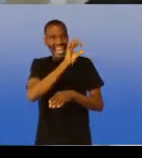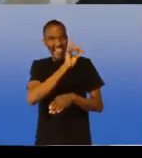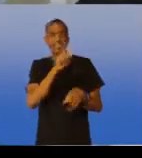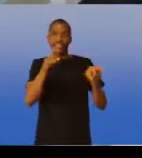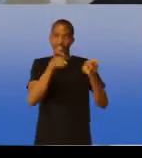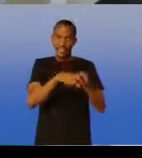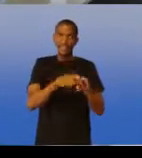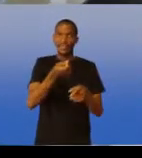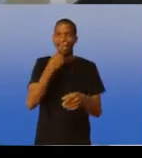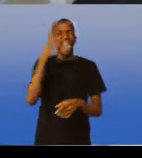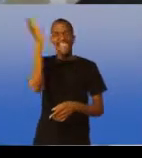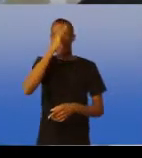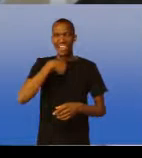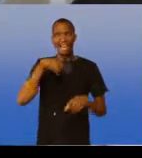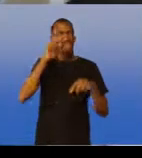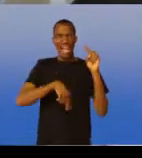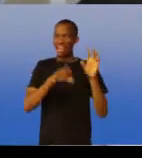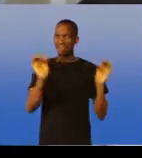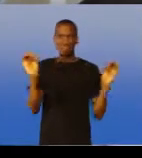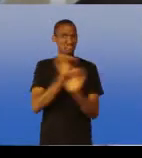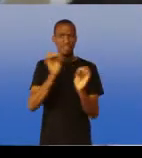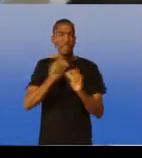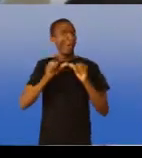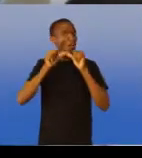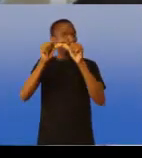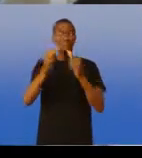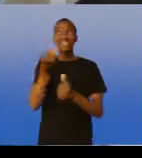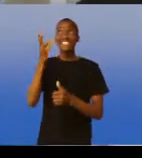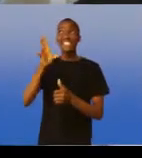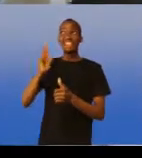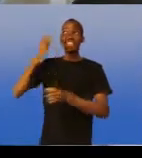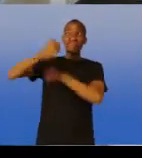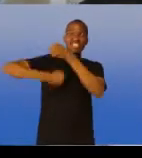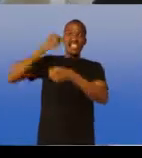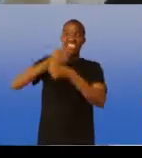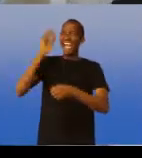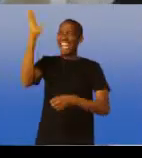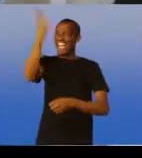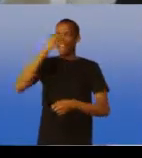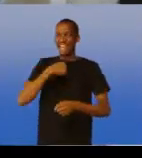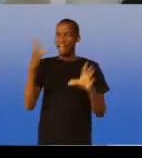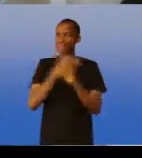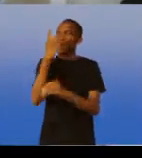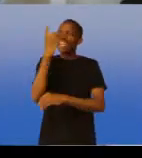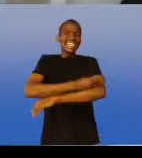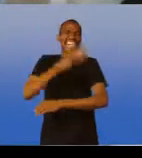But I never failed. For 17 years, I have never defaulted, not even a single